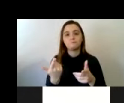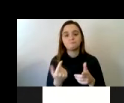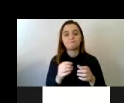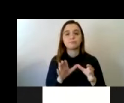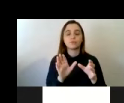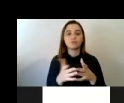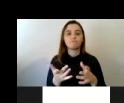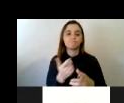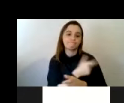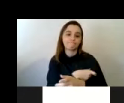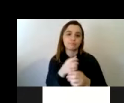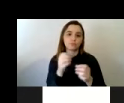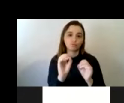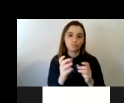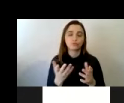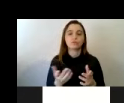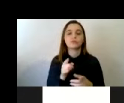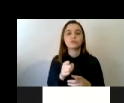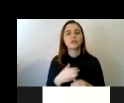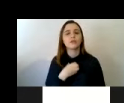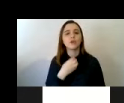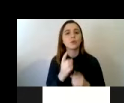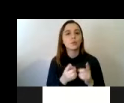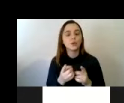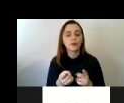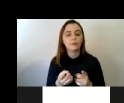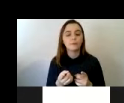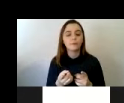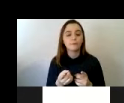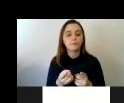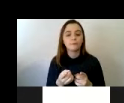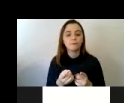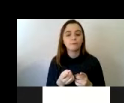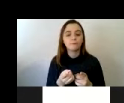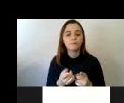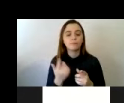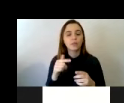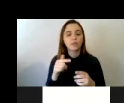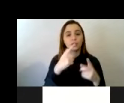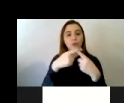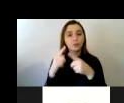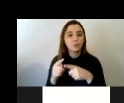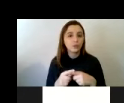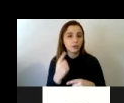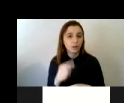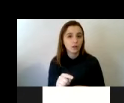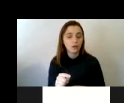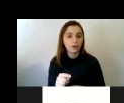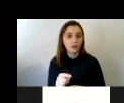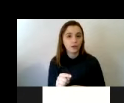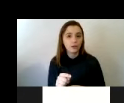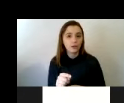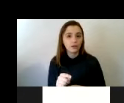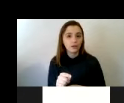education, which means that their share within the university is smaller than in the